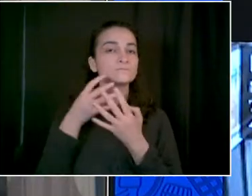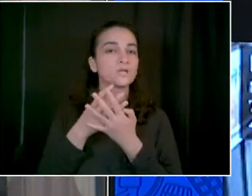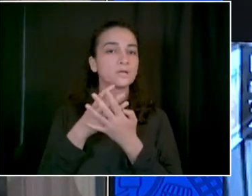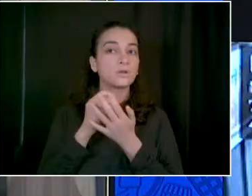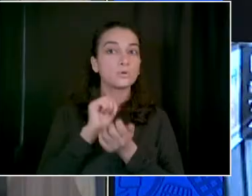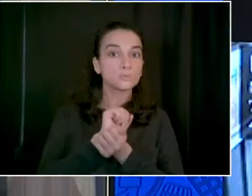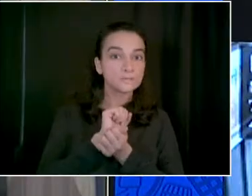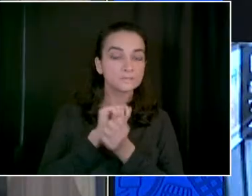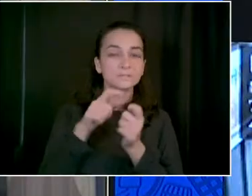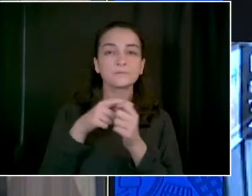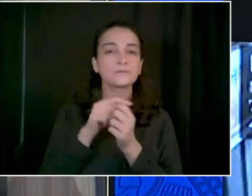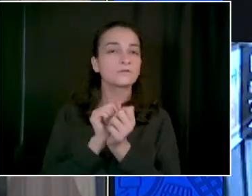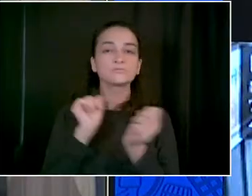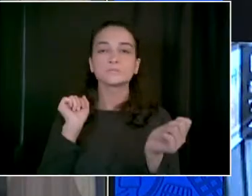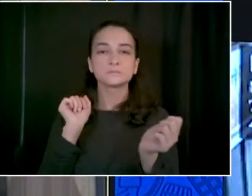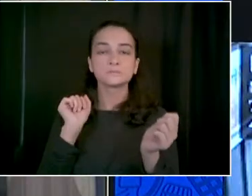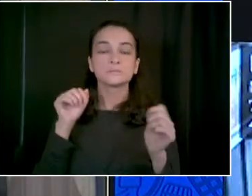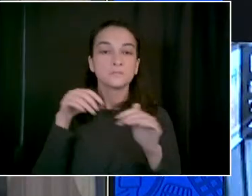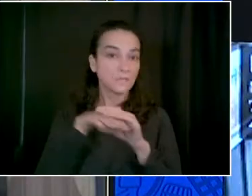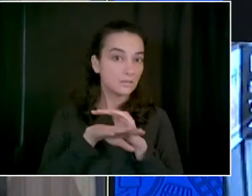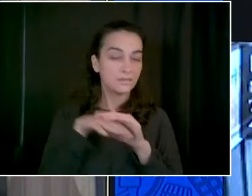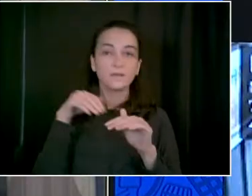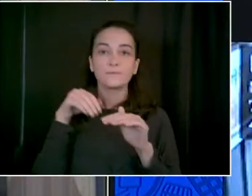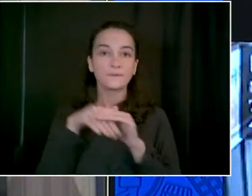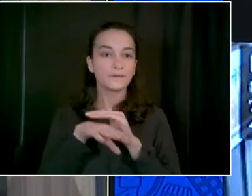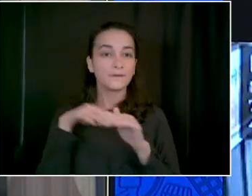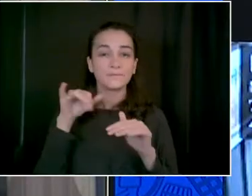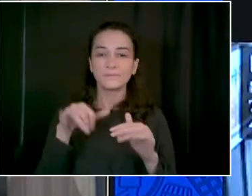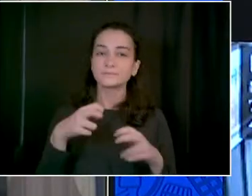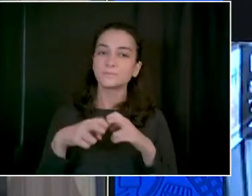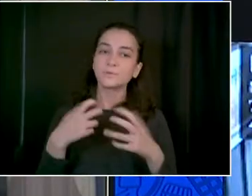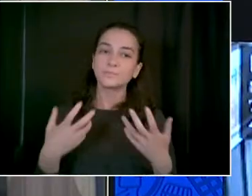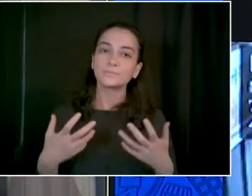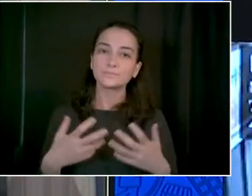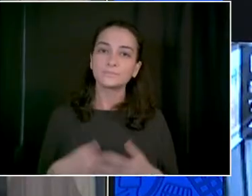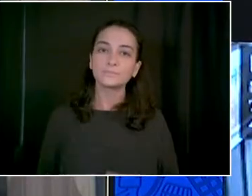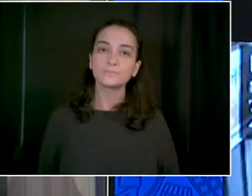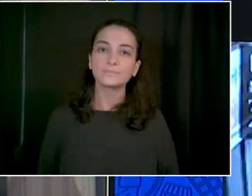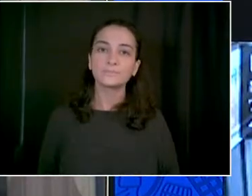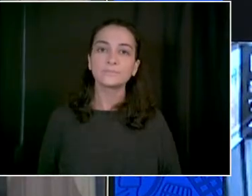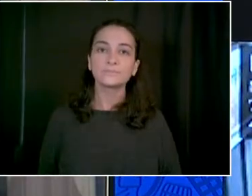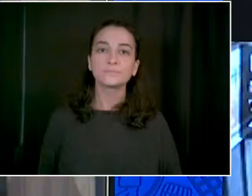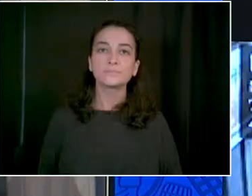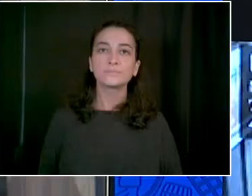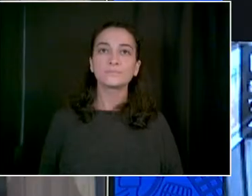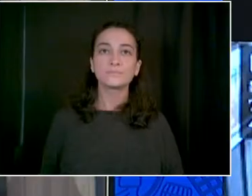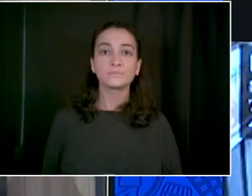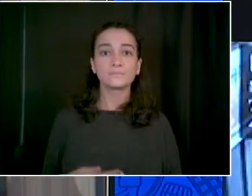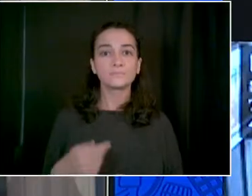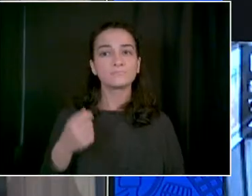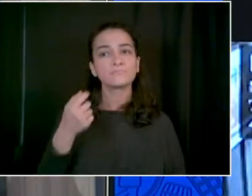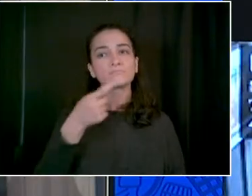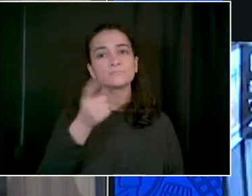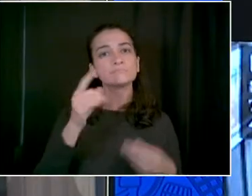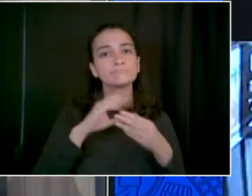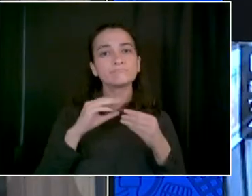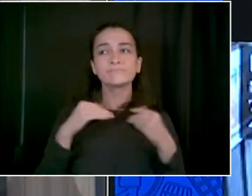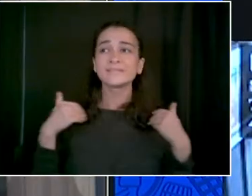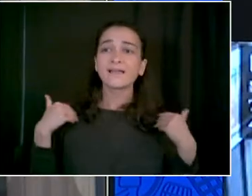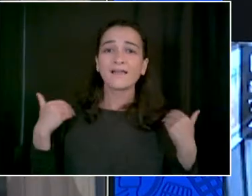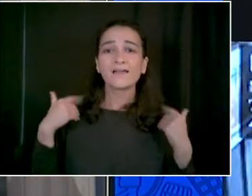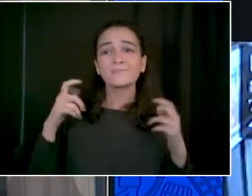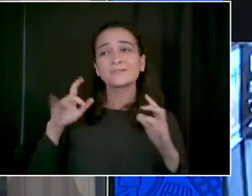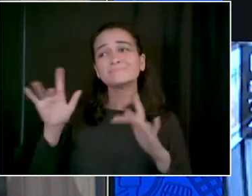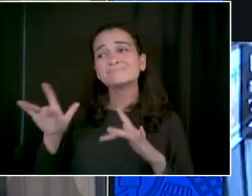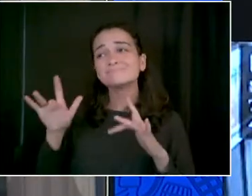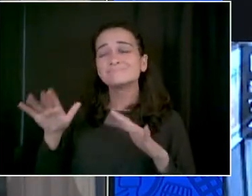gang database, and mind you, they're not on the train. What I want them to do is put themselves